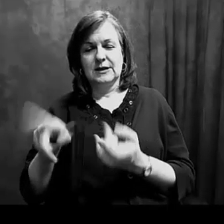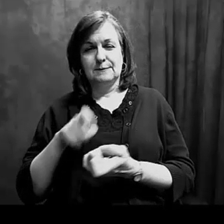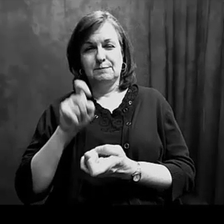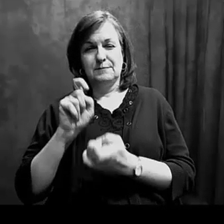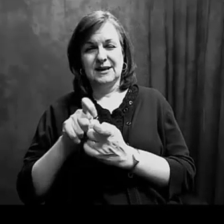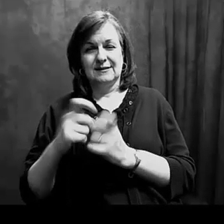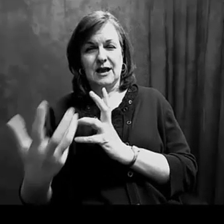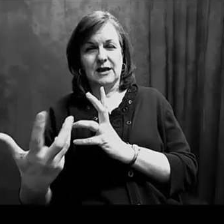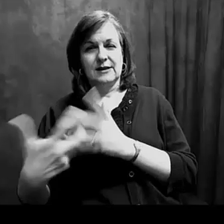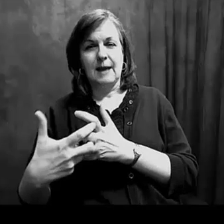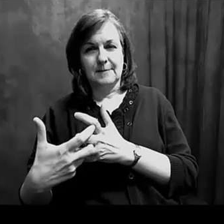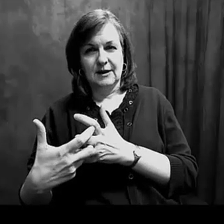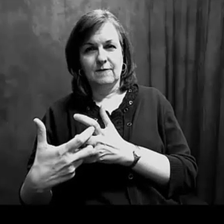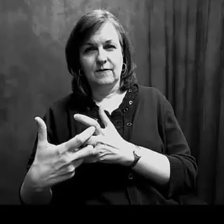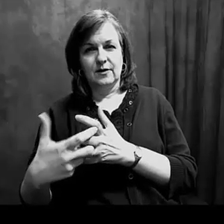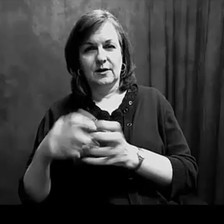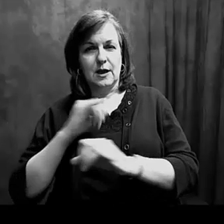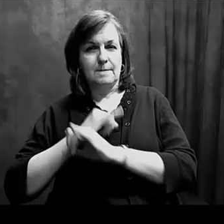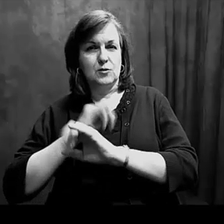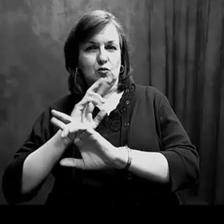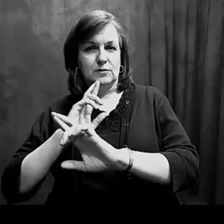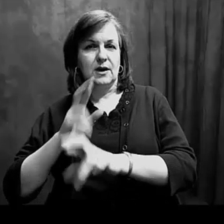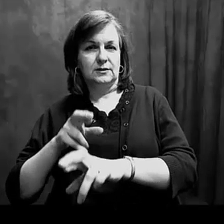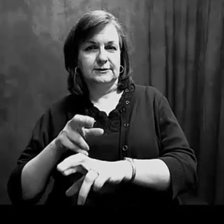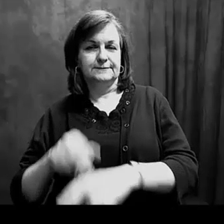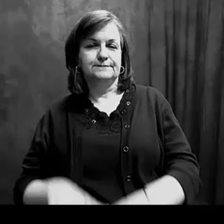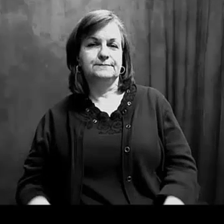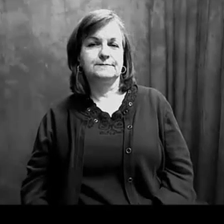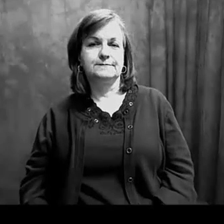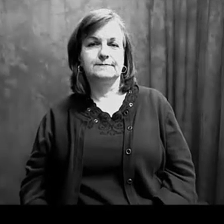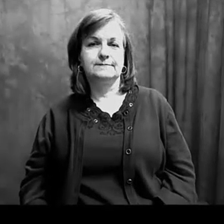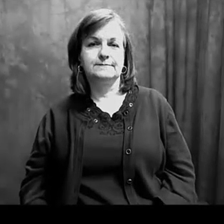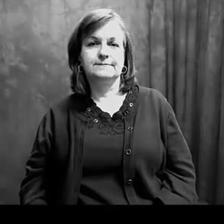specific adaptive immune response.